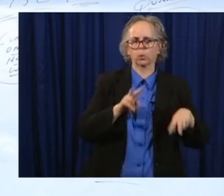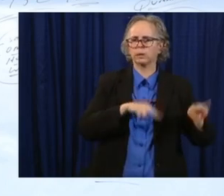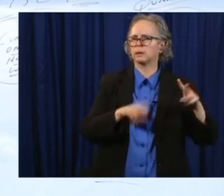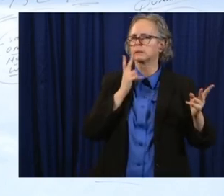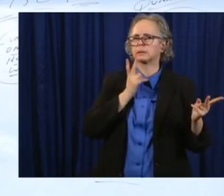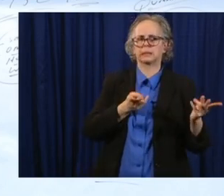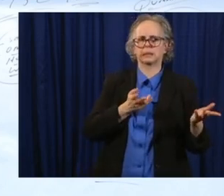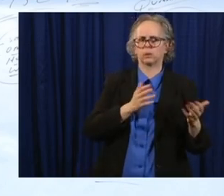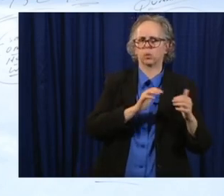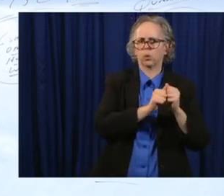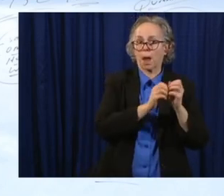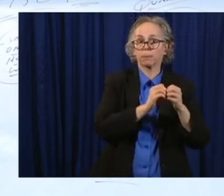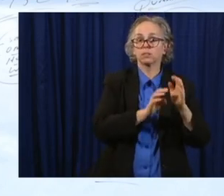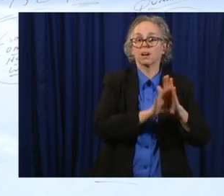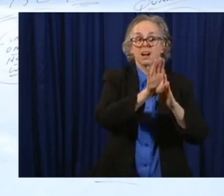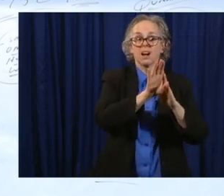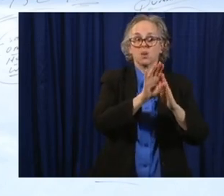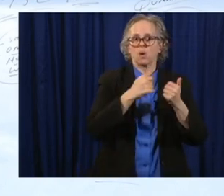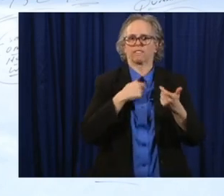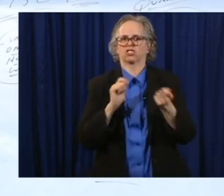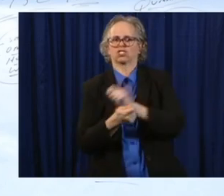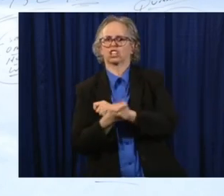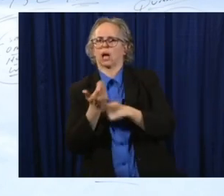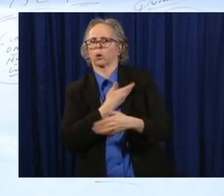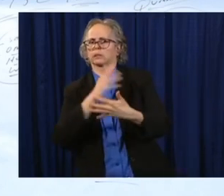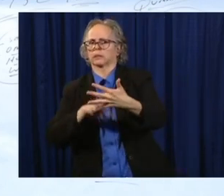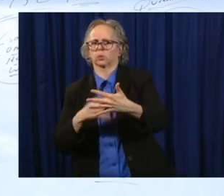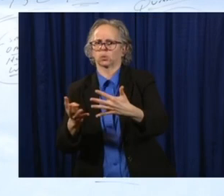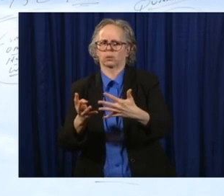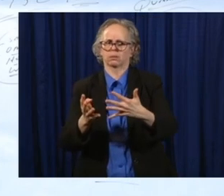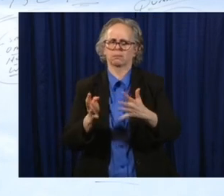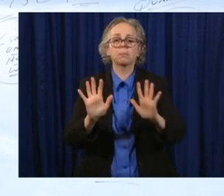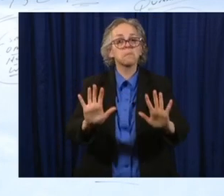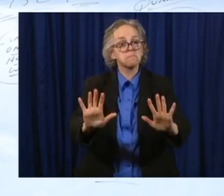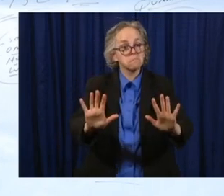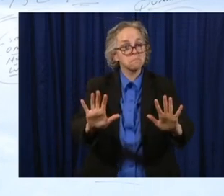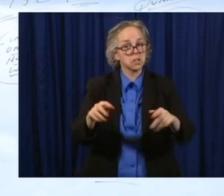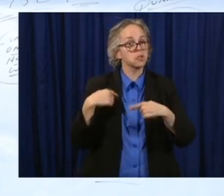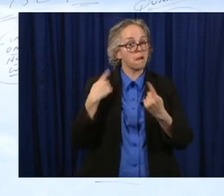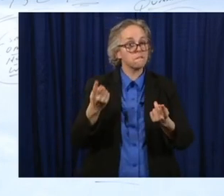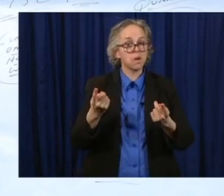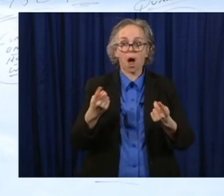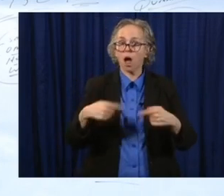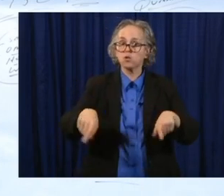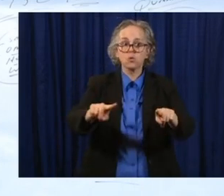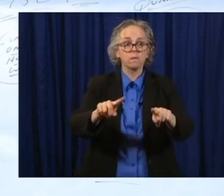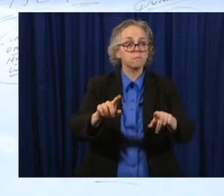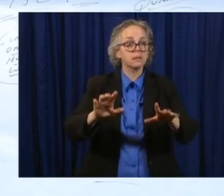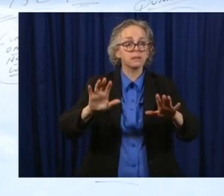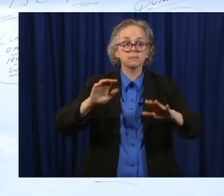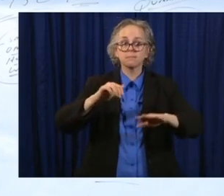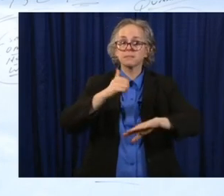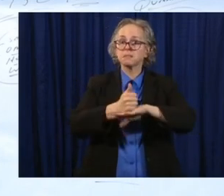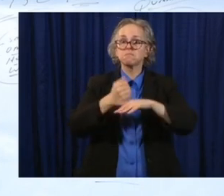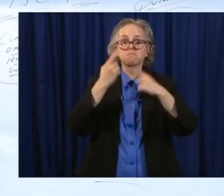virus, how we're doing. But Ohioans have put us into this position because of